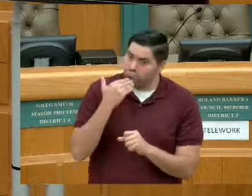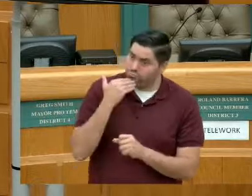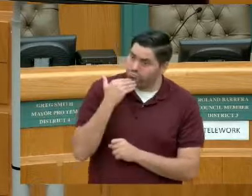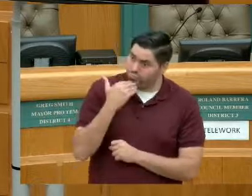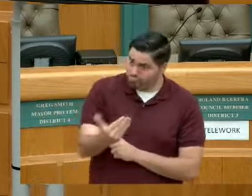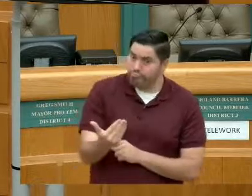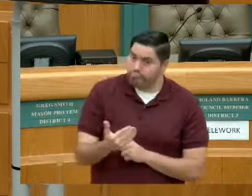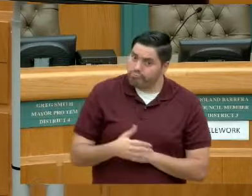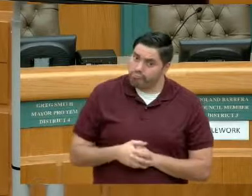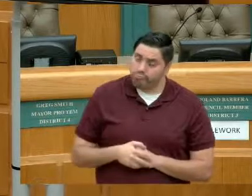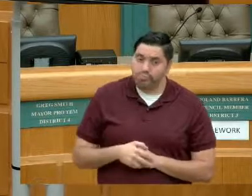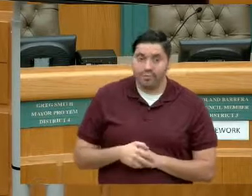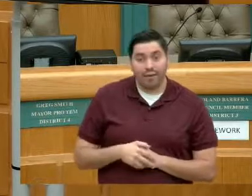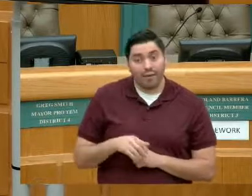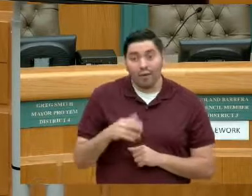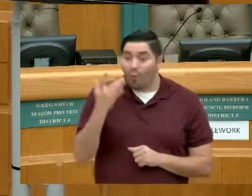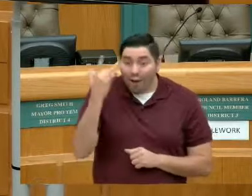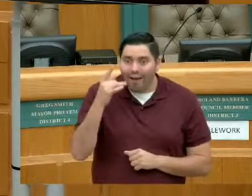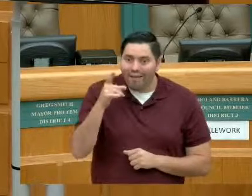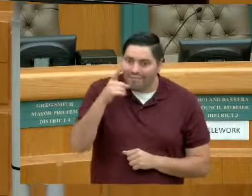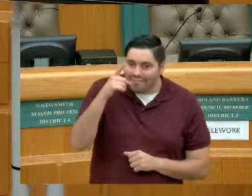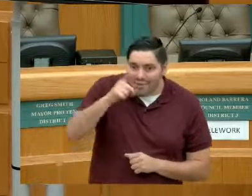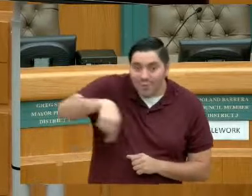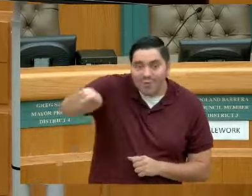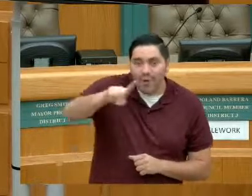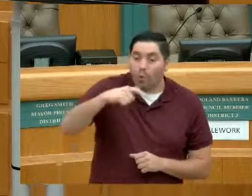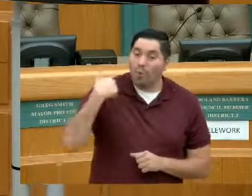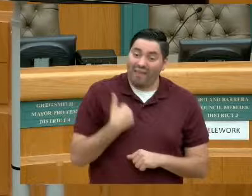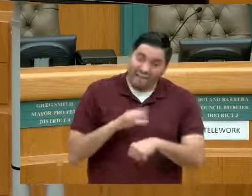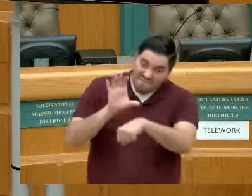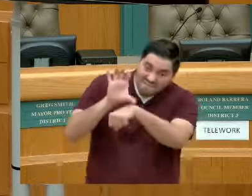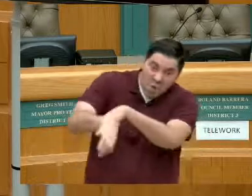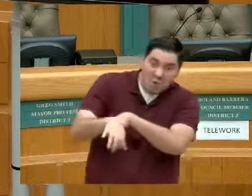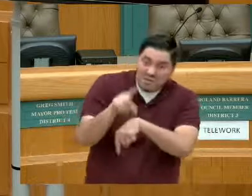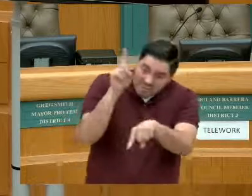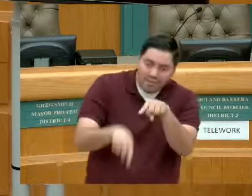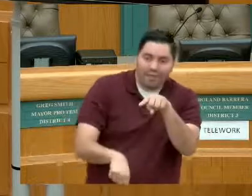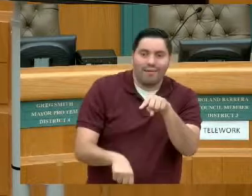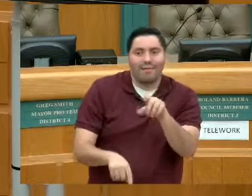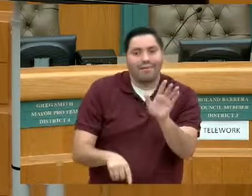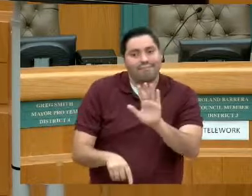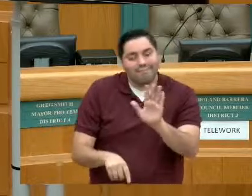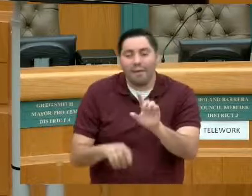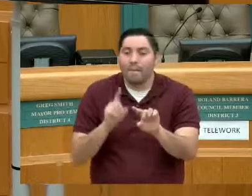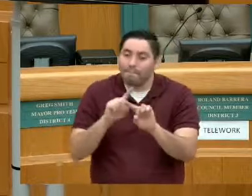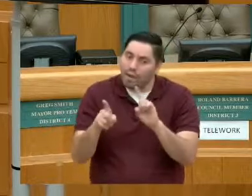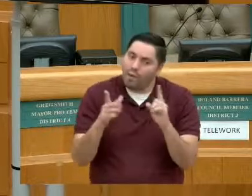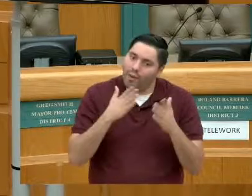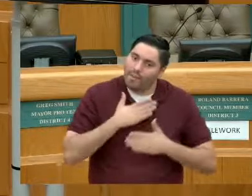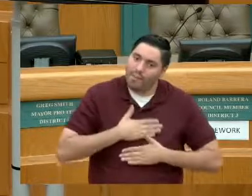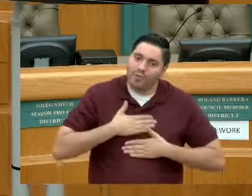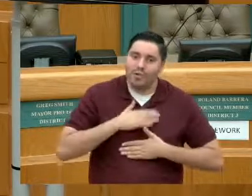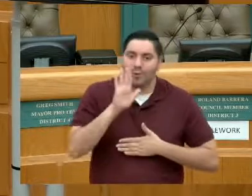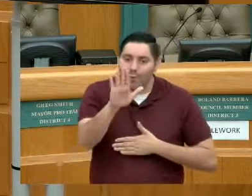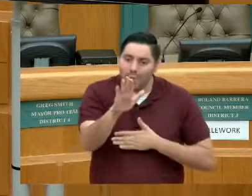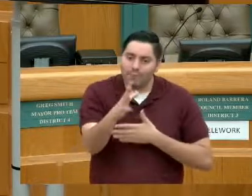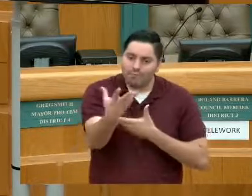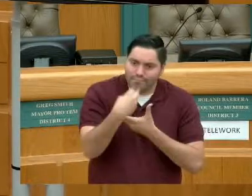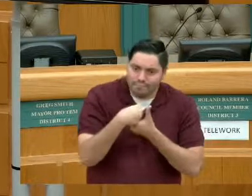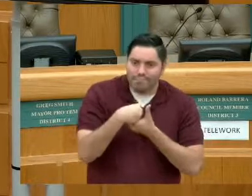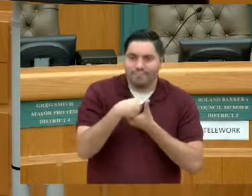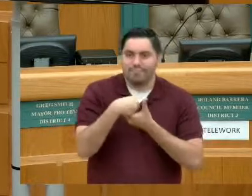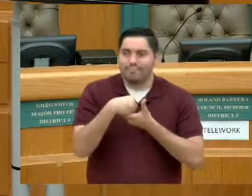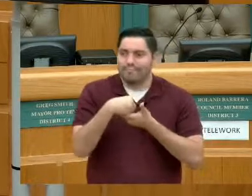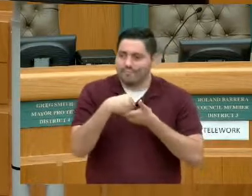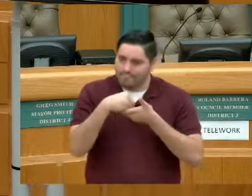But I think we're doing well, and that goes to you. We can't make you do these things, but we certainly do